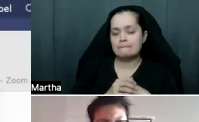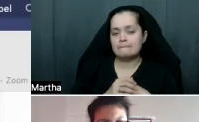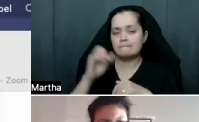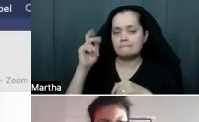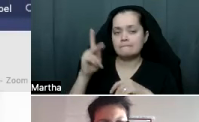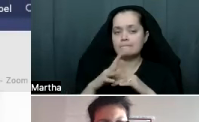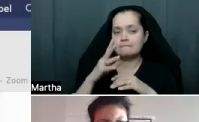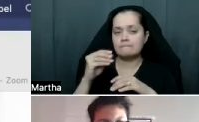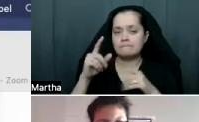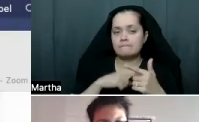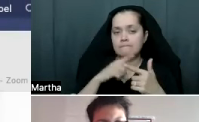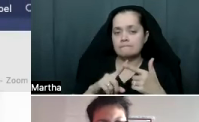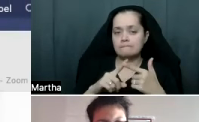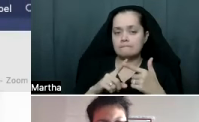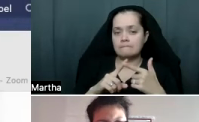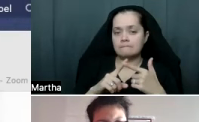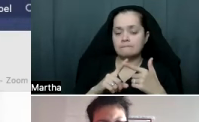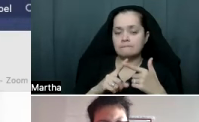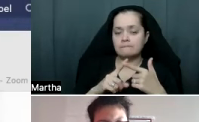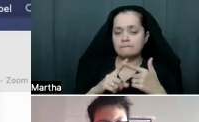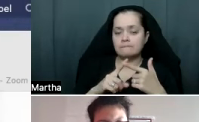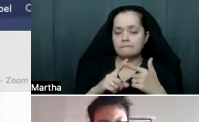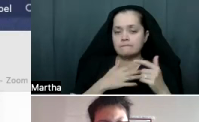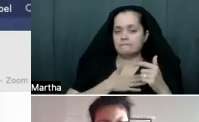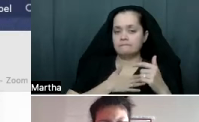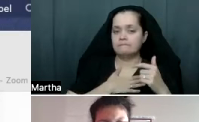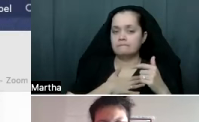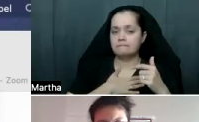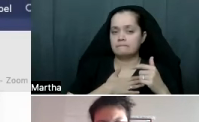Okay, and then I have my